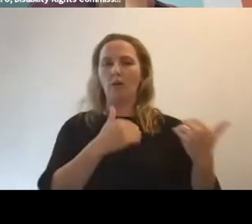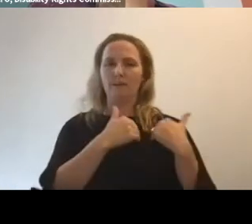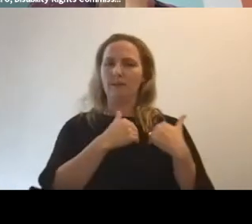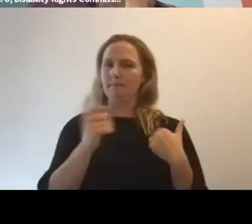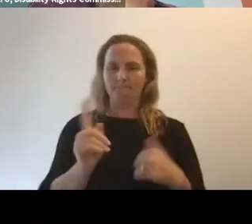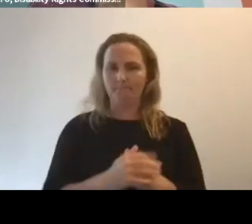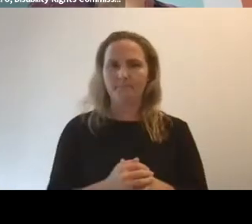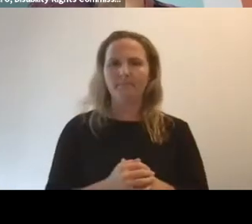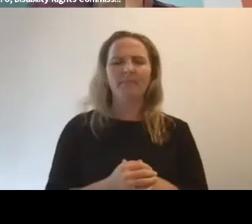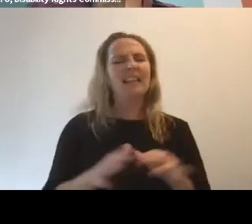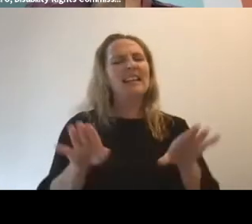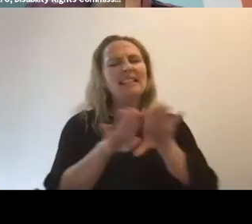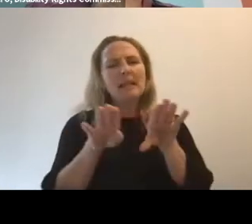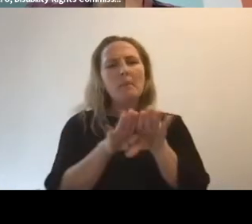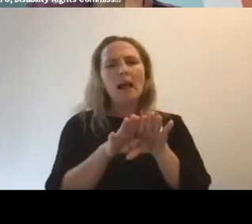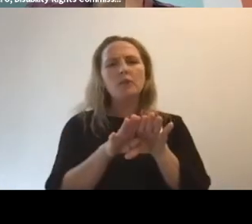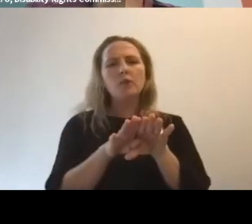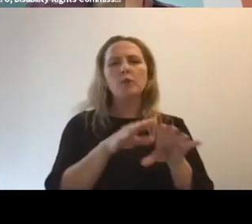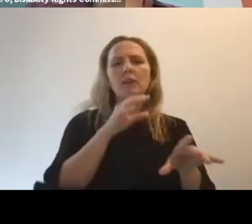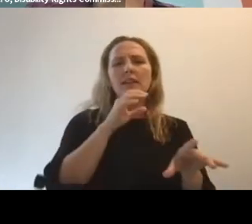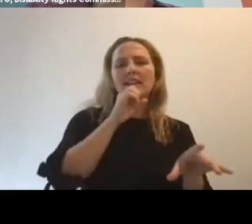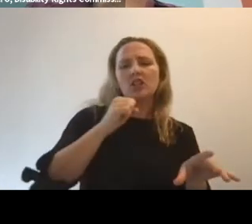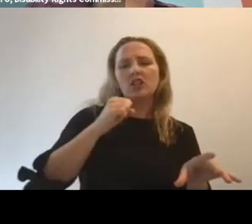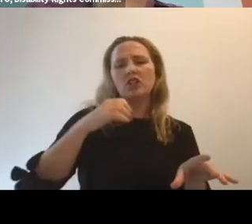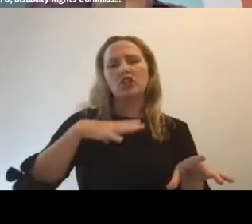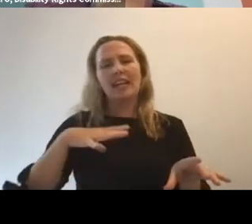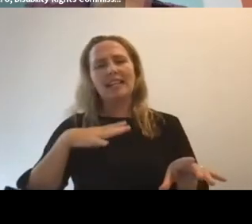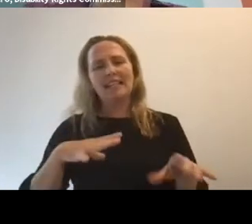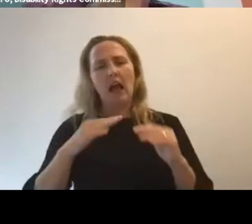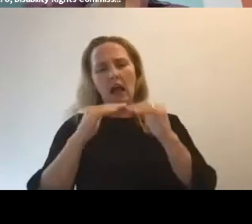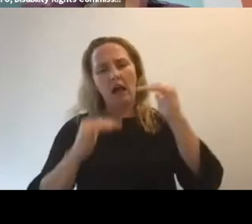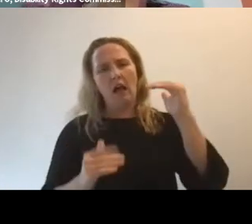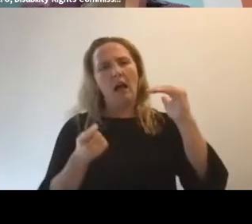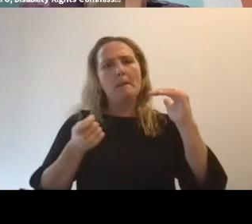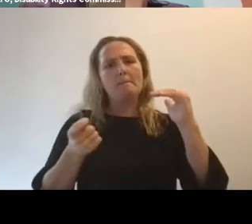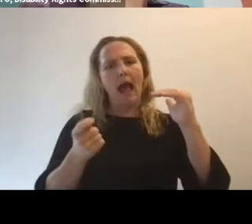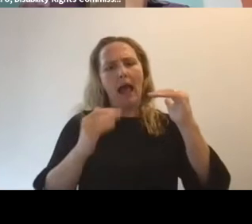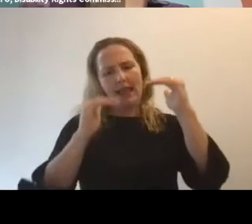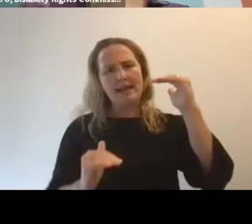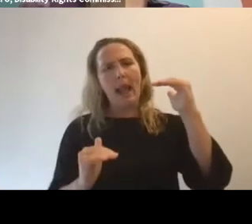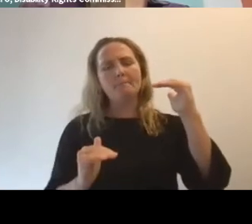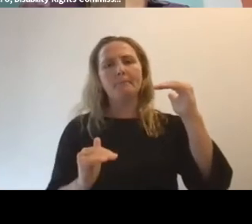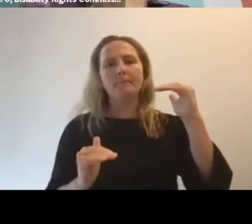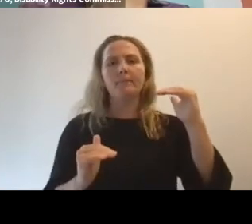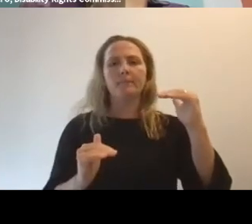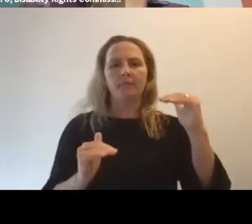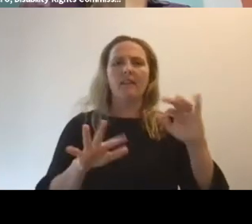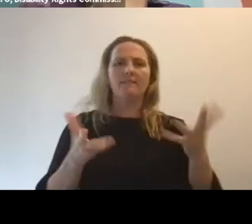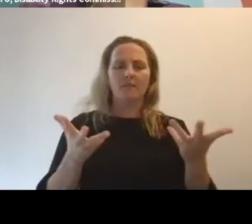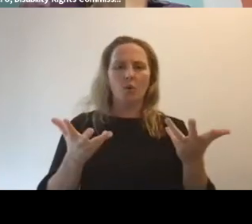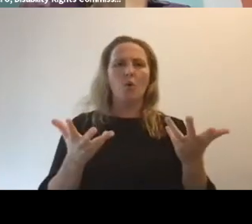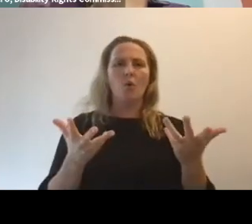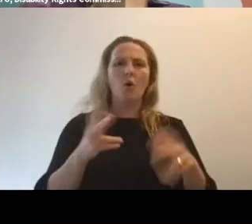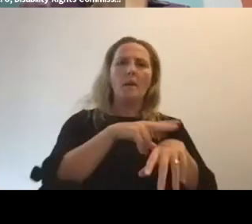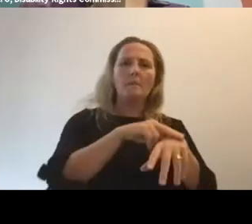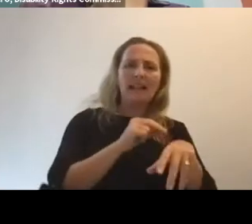gap in the Defence Force and in the Navy. We'll see a lot of, we all get paid the same in the